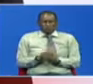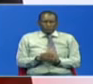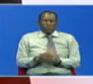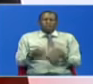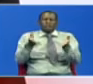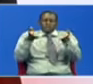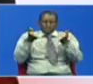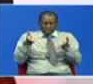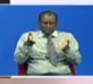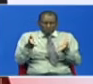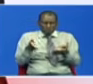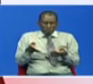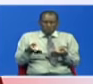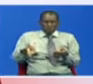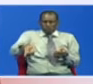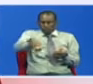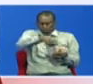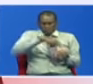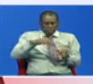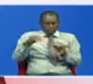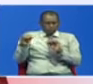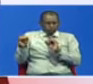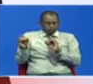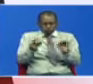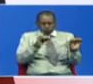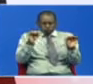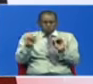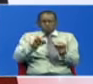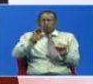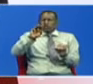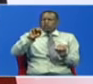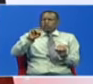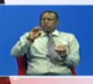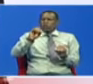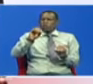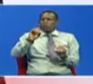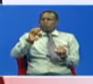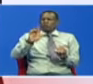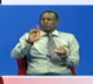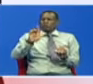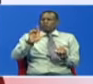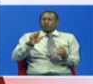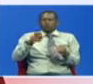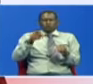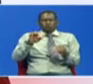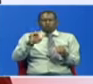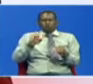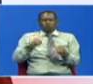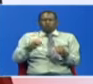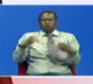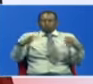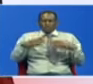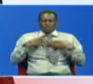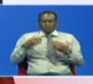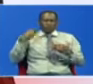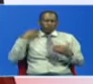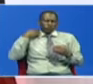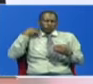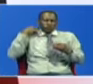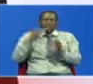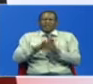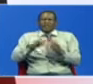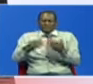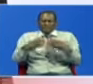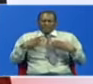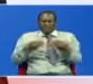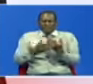now uploading the module on home-based care for the community health volunteers and other healthcare workers